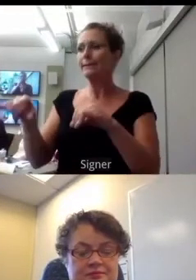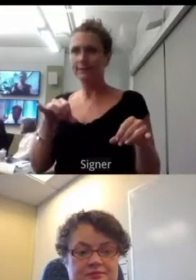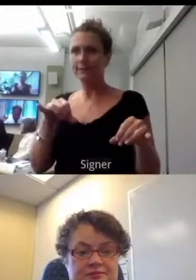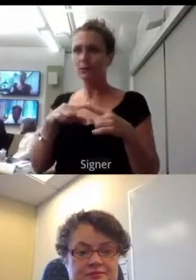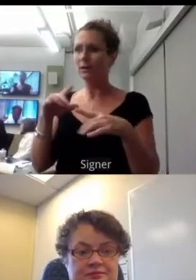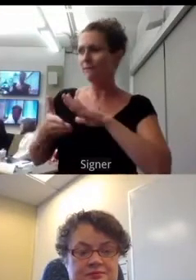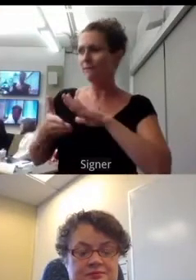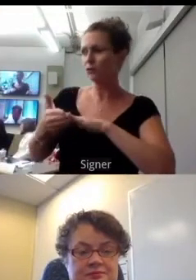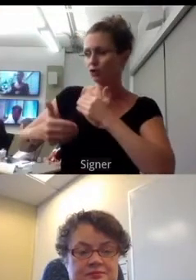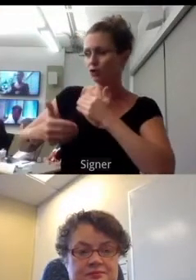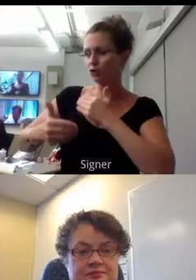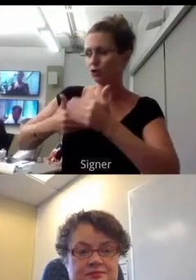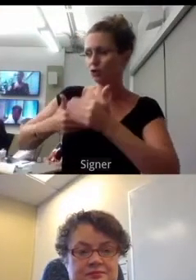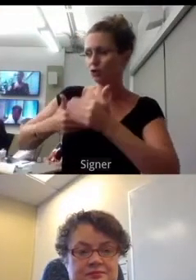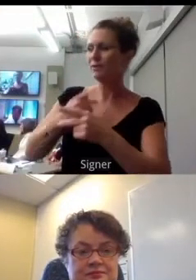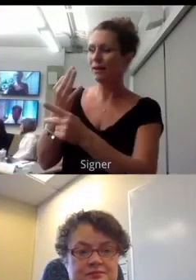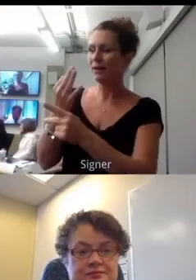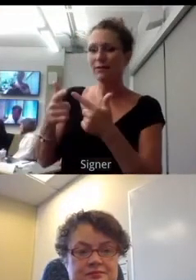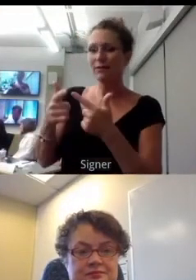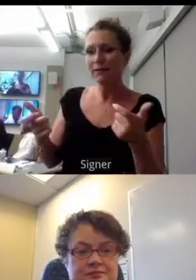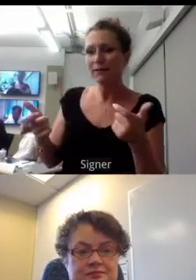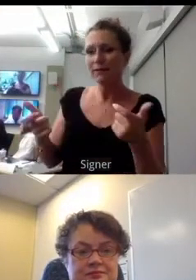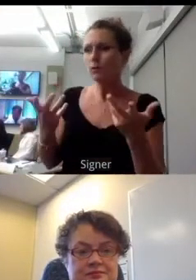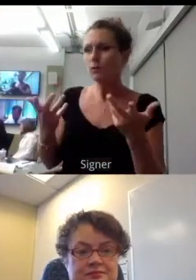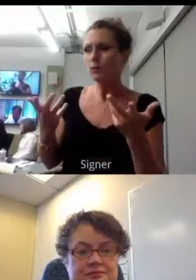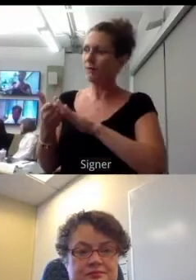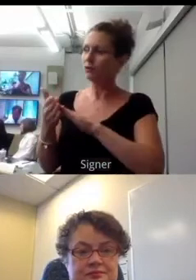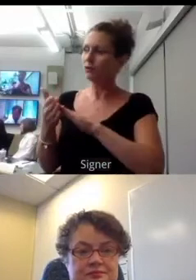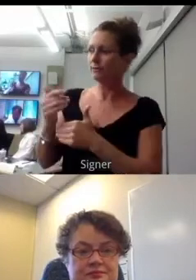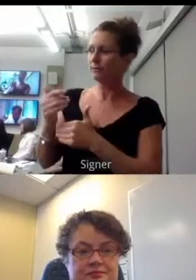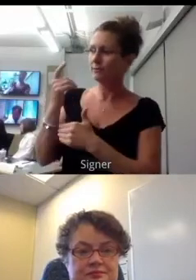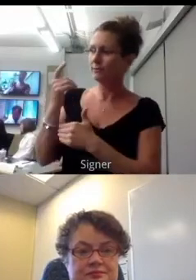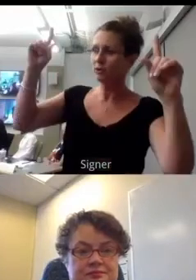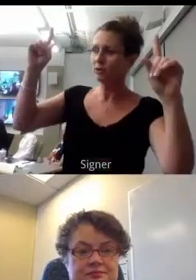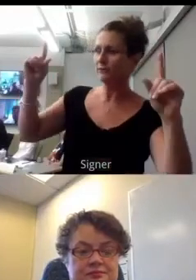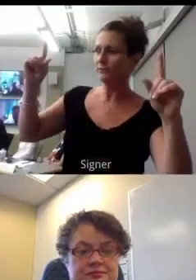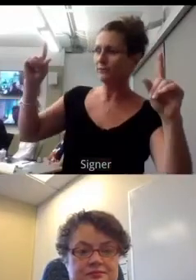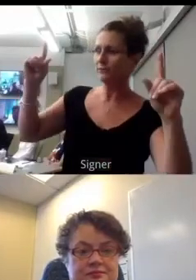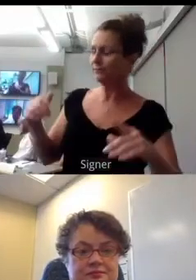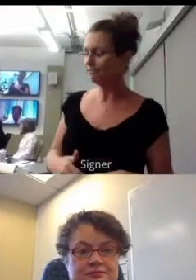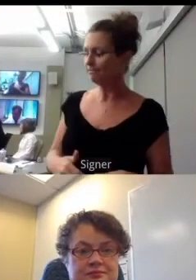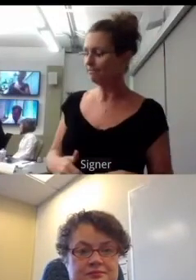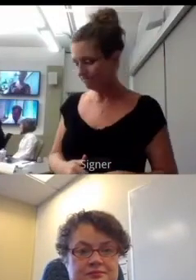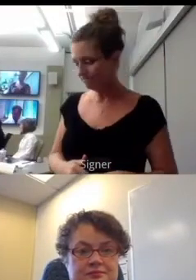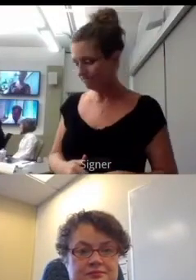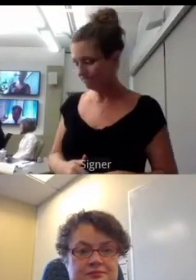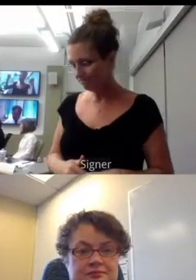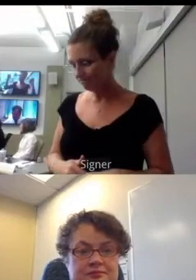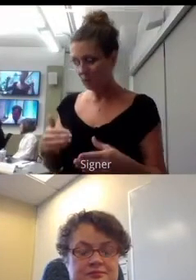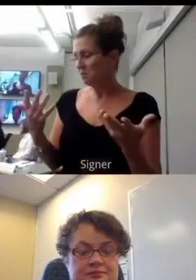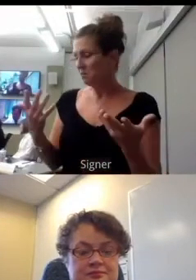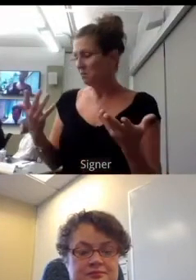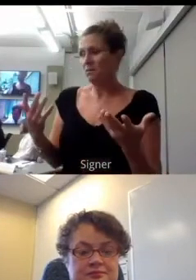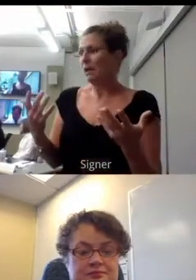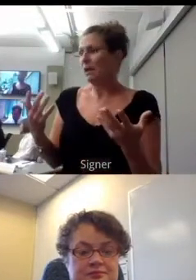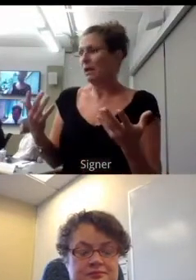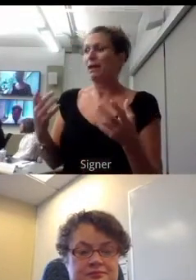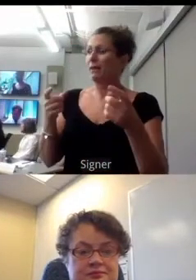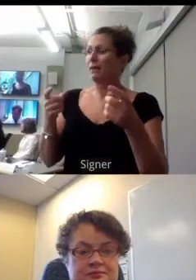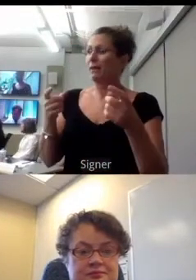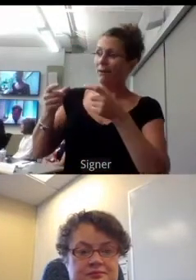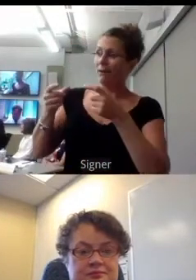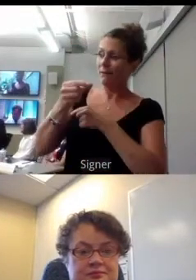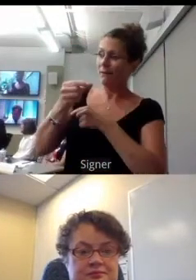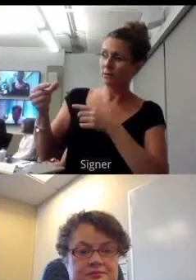we want to achieve through this law and through whatever governance model results in this law. So it's education,